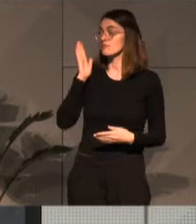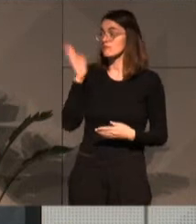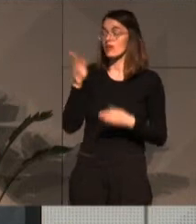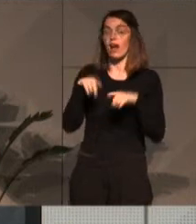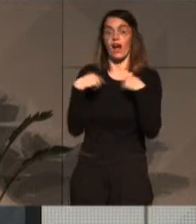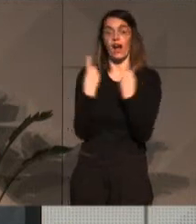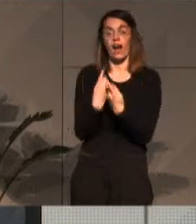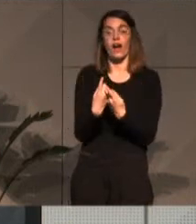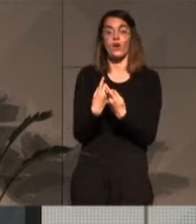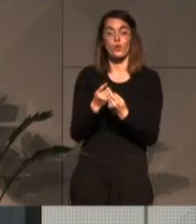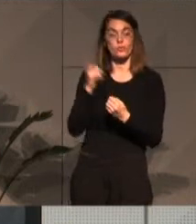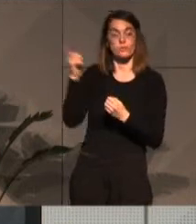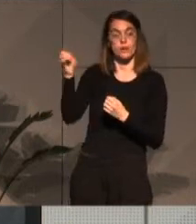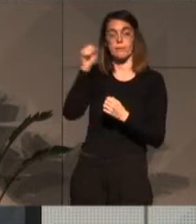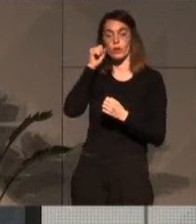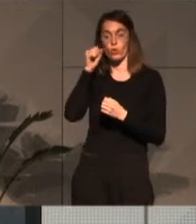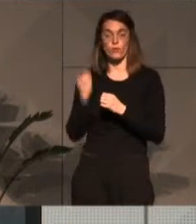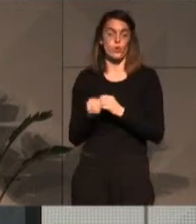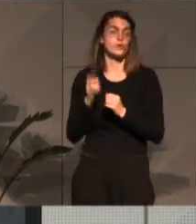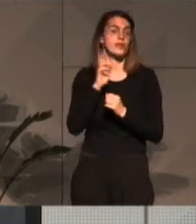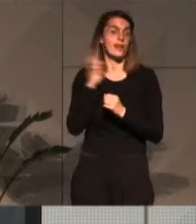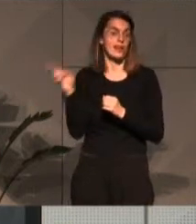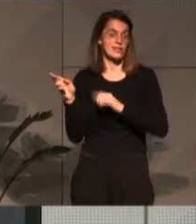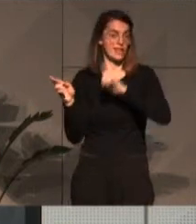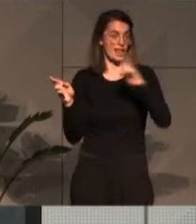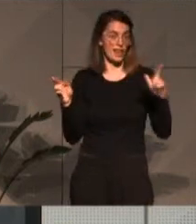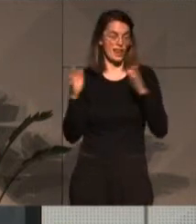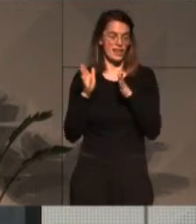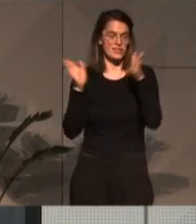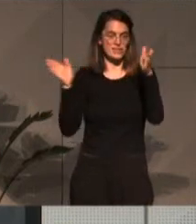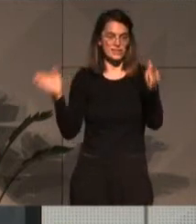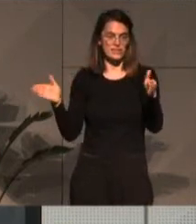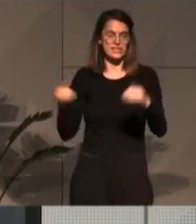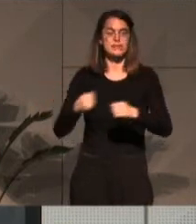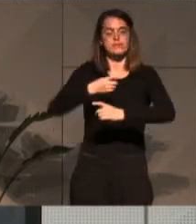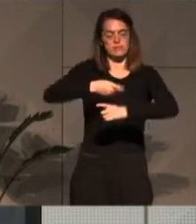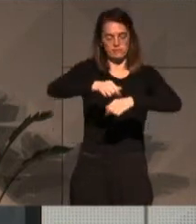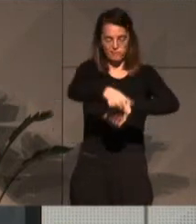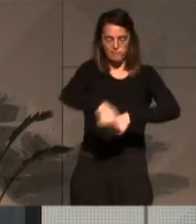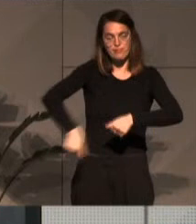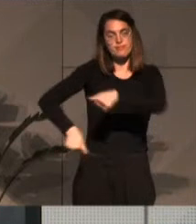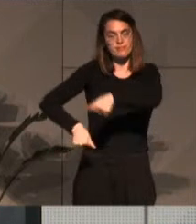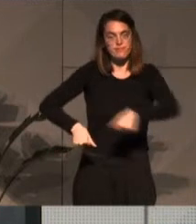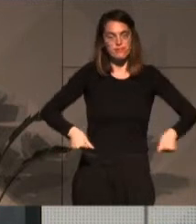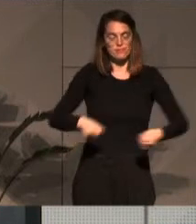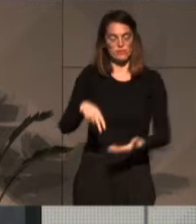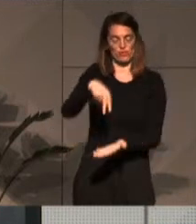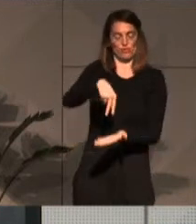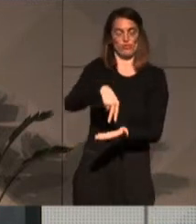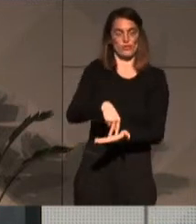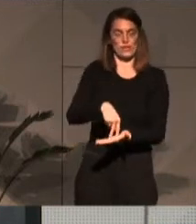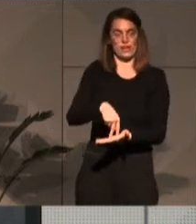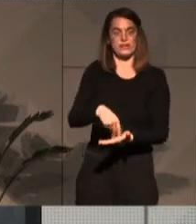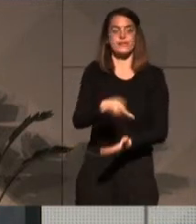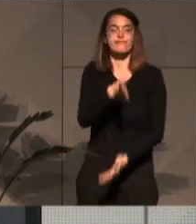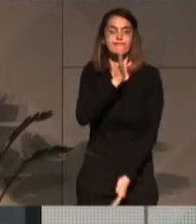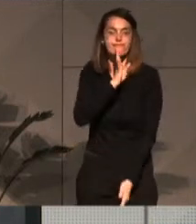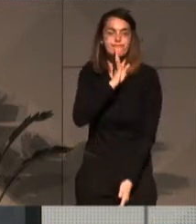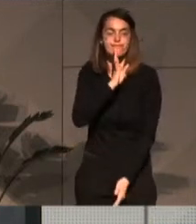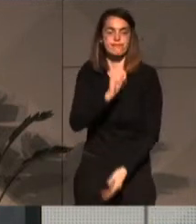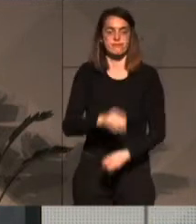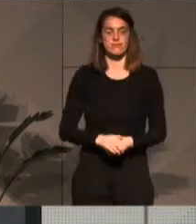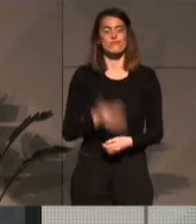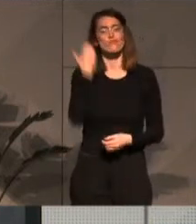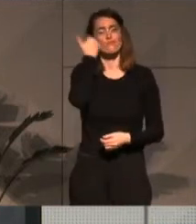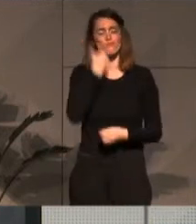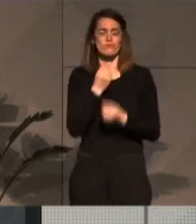We have 2 microphones here in the room, and there's colored dots spots on the ground. You can